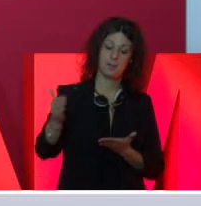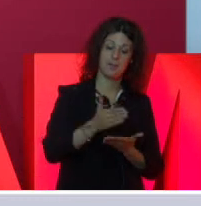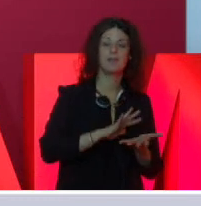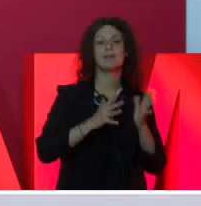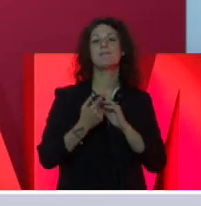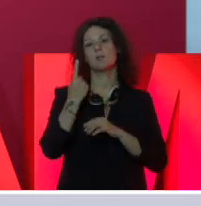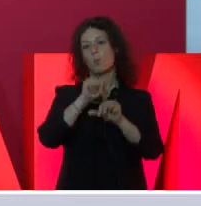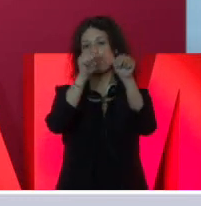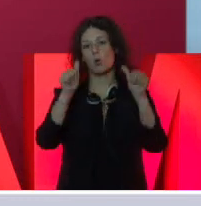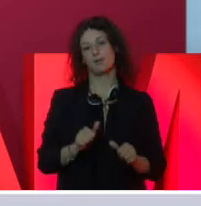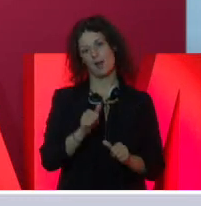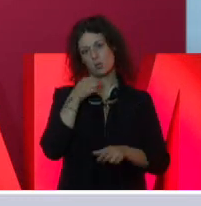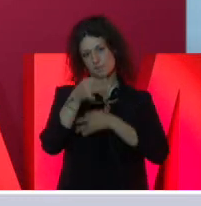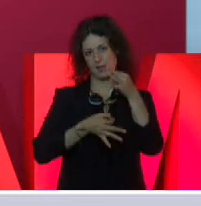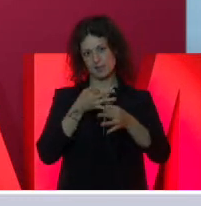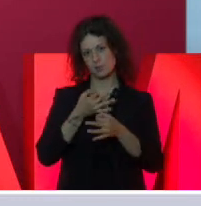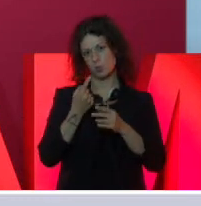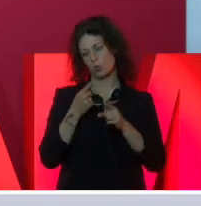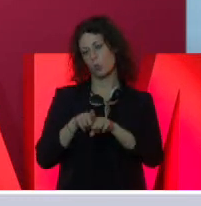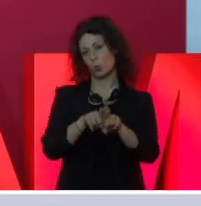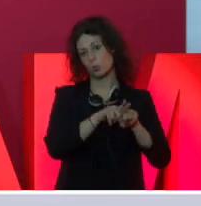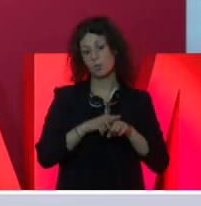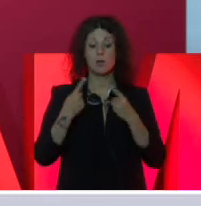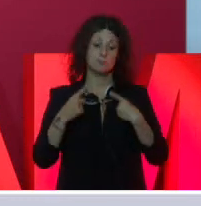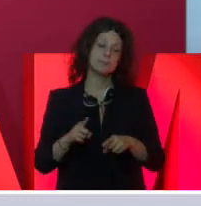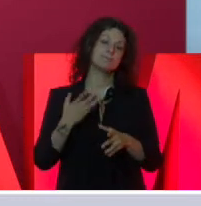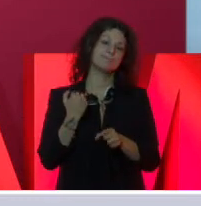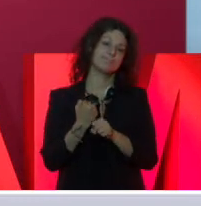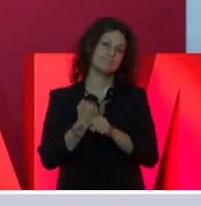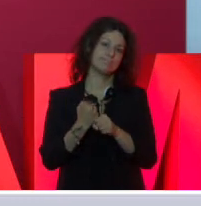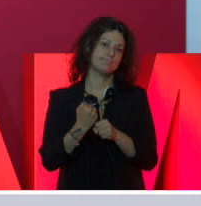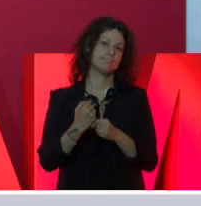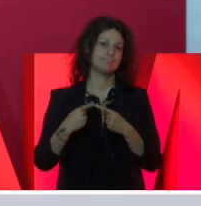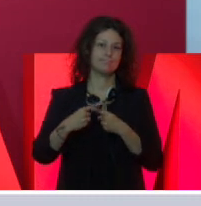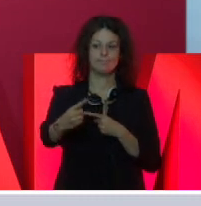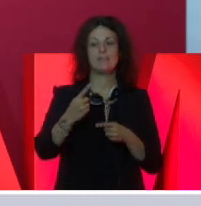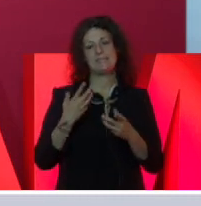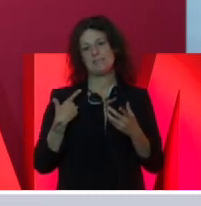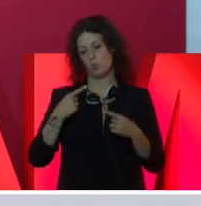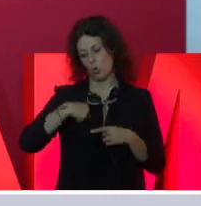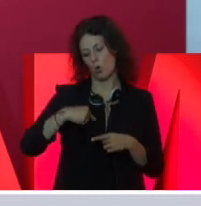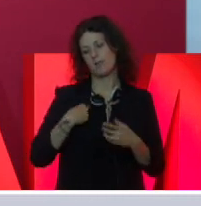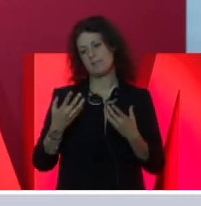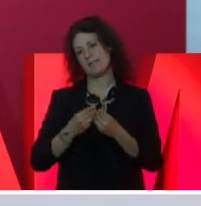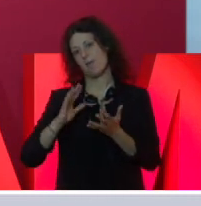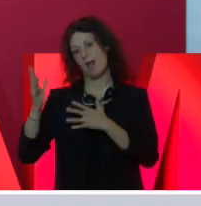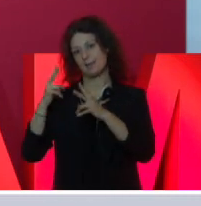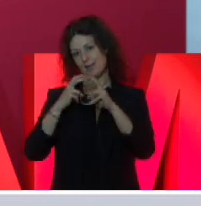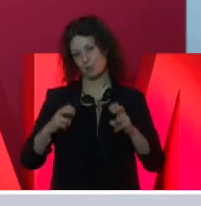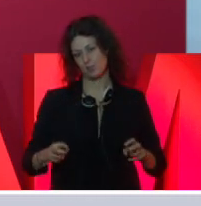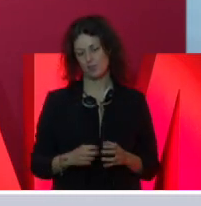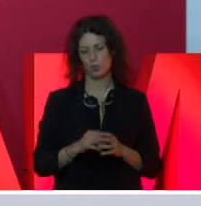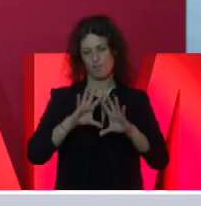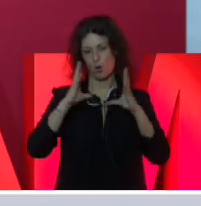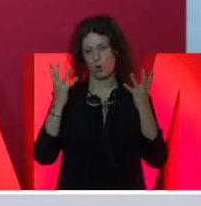model. This is the pathway we are working on, we are following, and this is the issue we are working on. And I